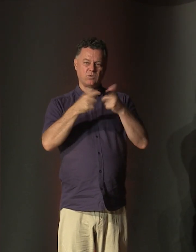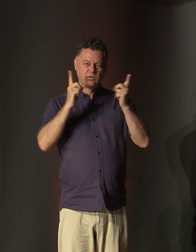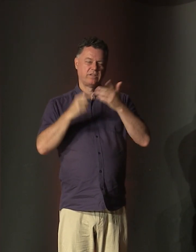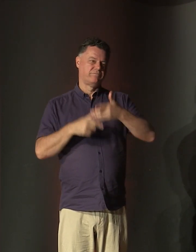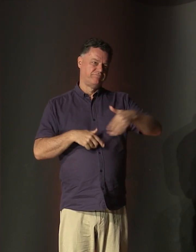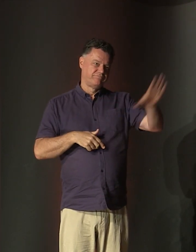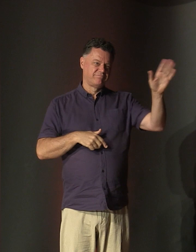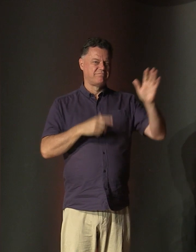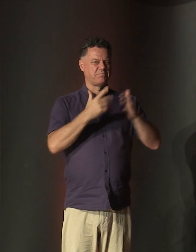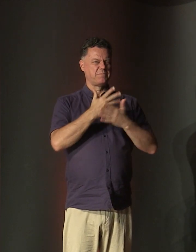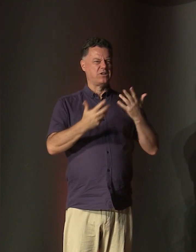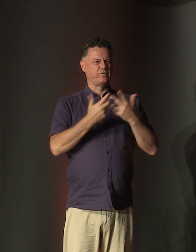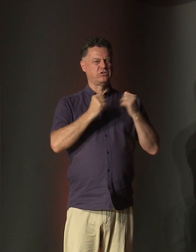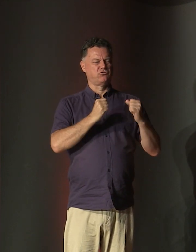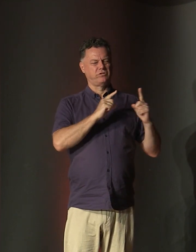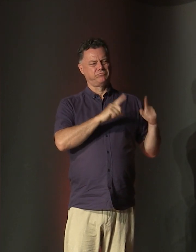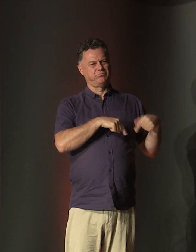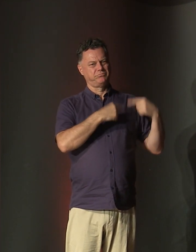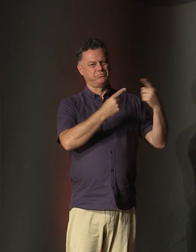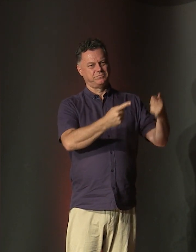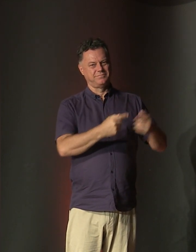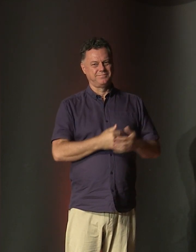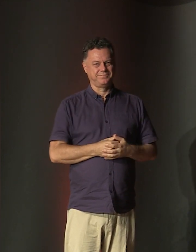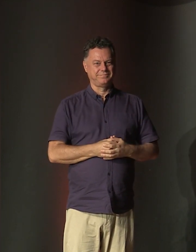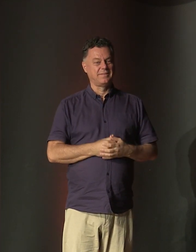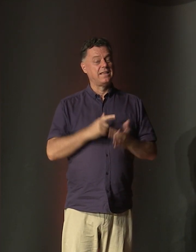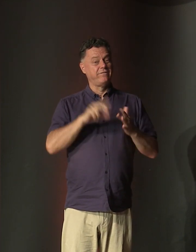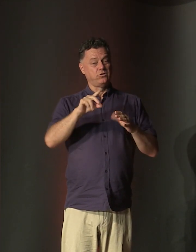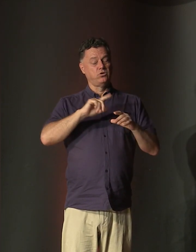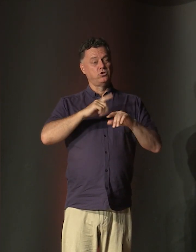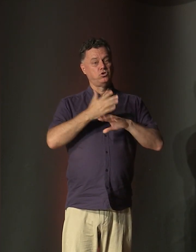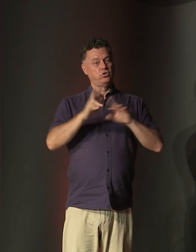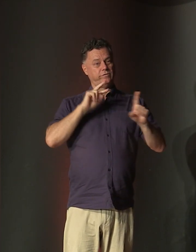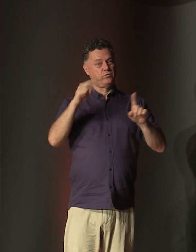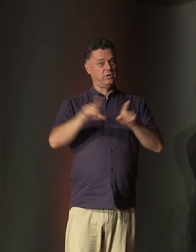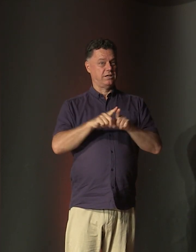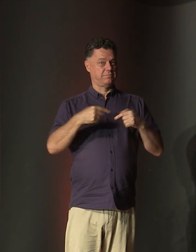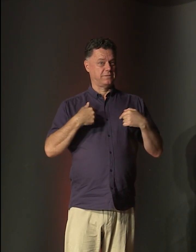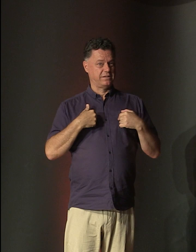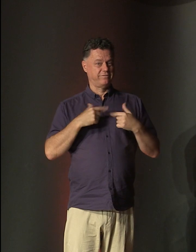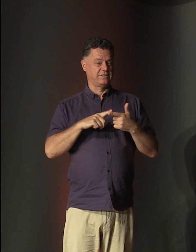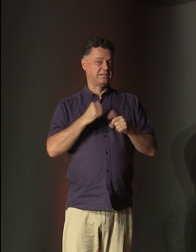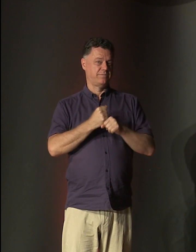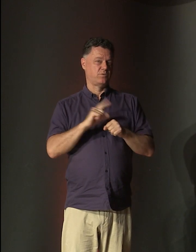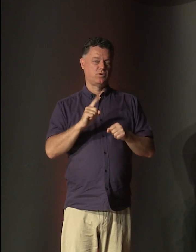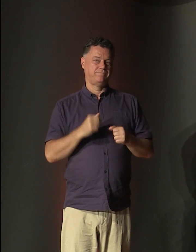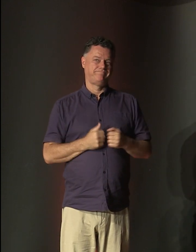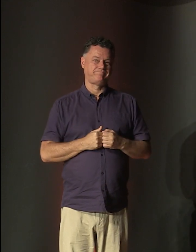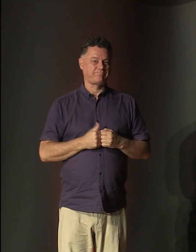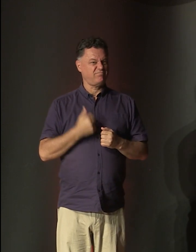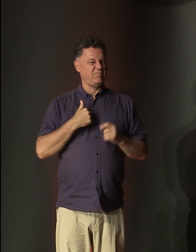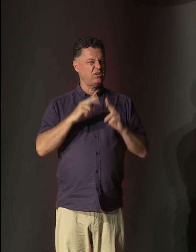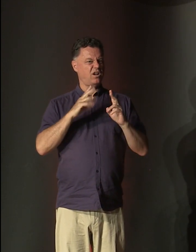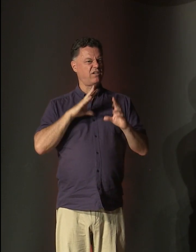What would it look like if you took that viewpoint? Well, for example, research. I do